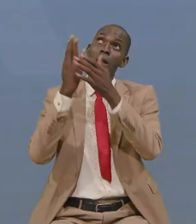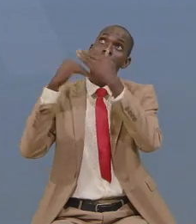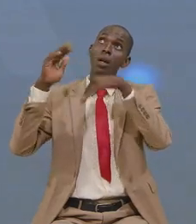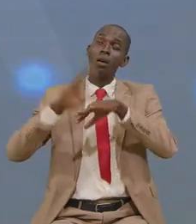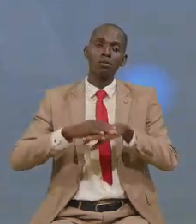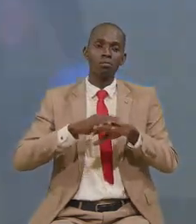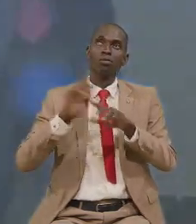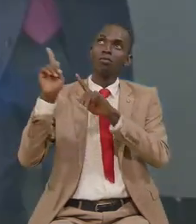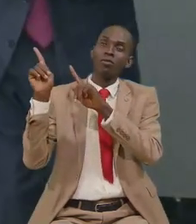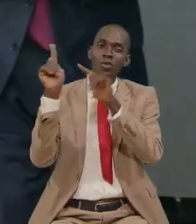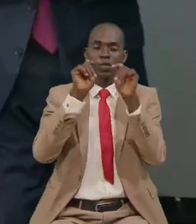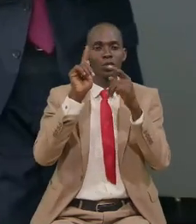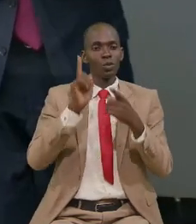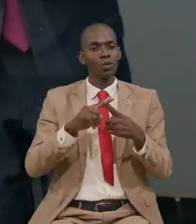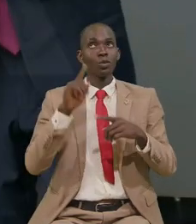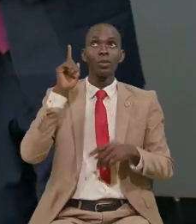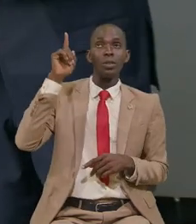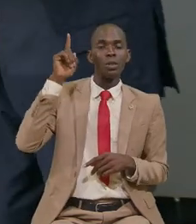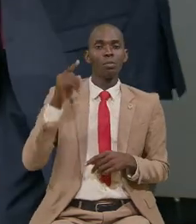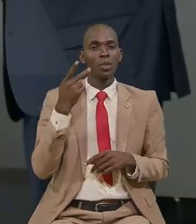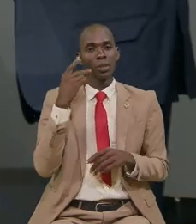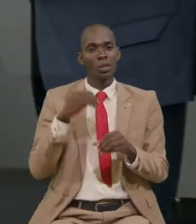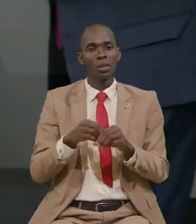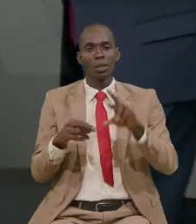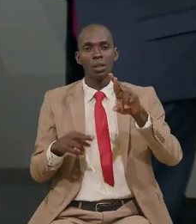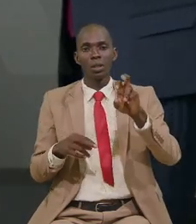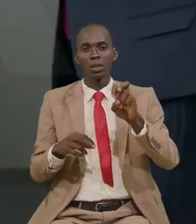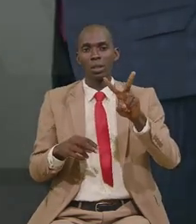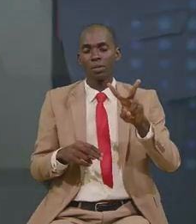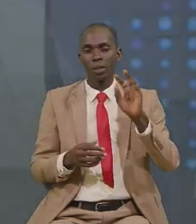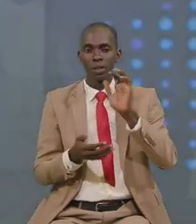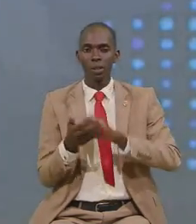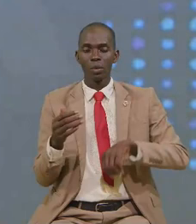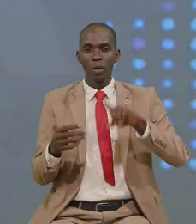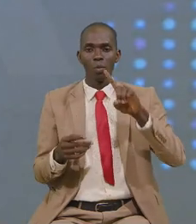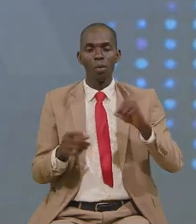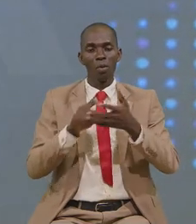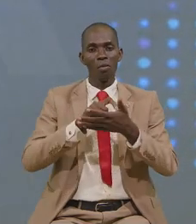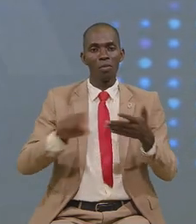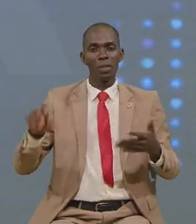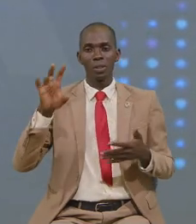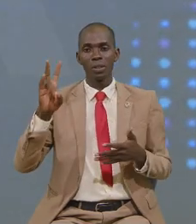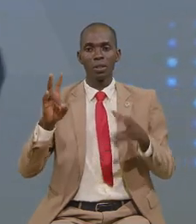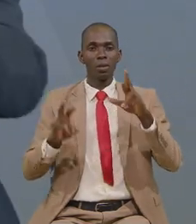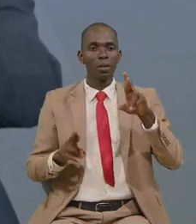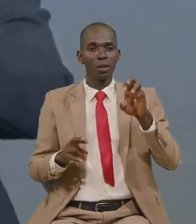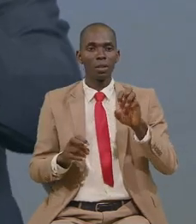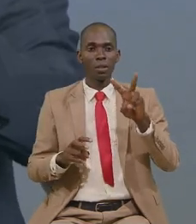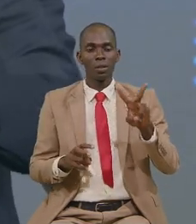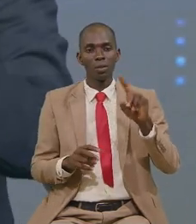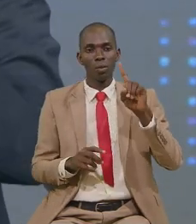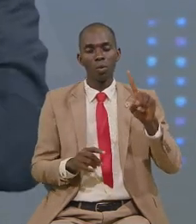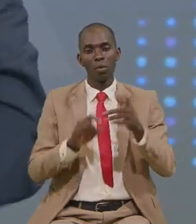him. In Revelation chapter 1, it tells us in verse 7, Revelation chapter 1, verse